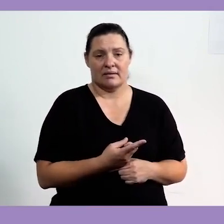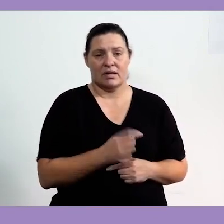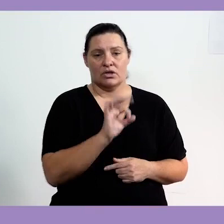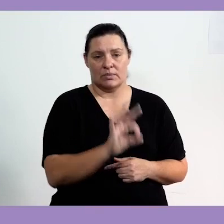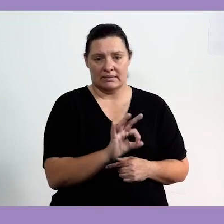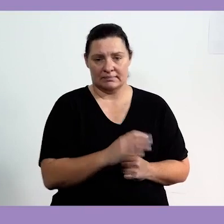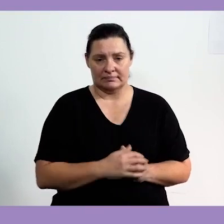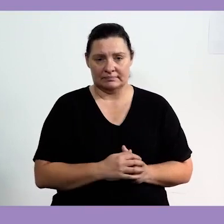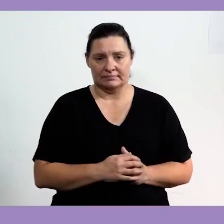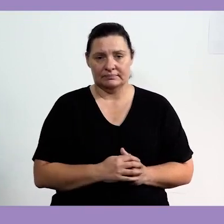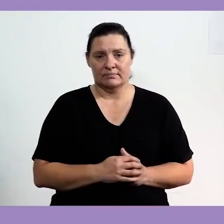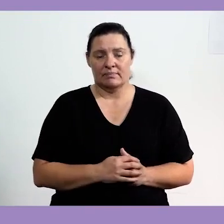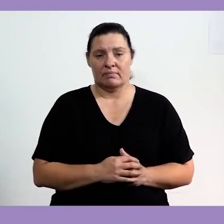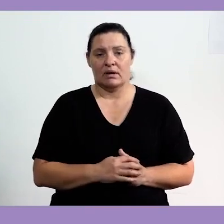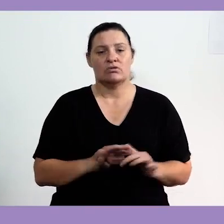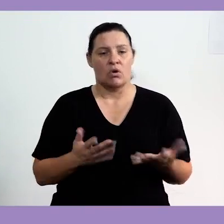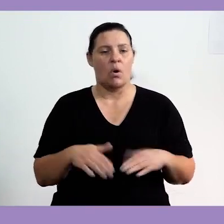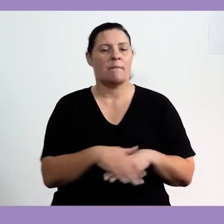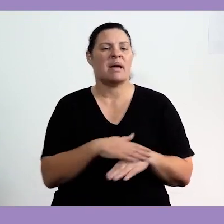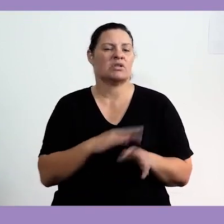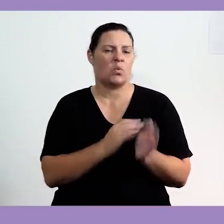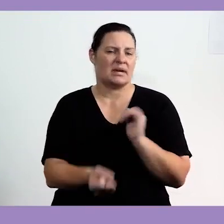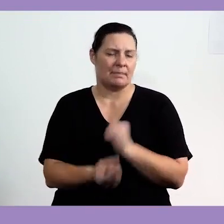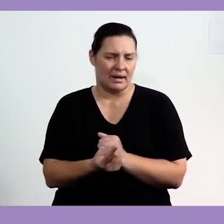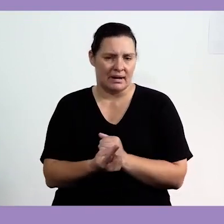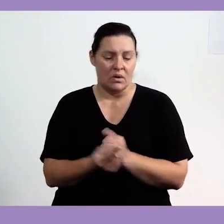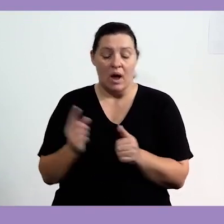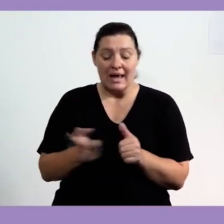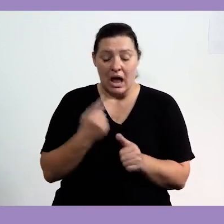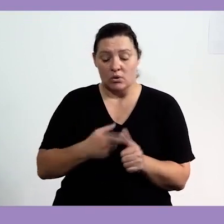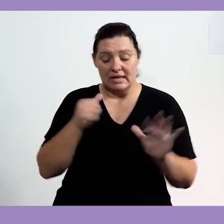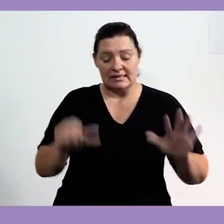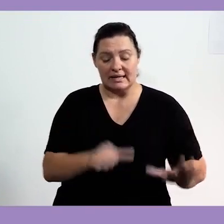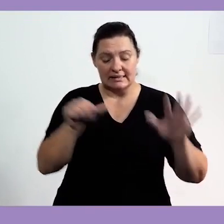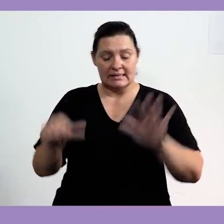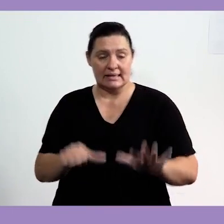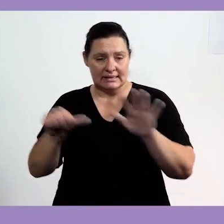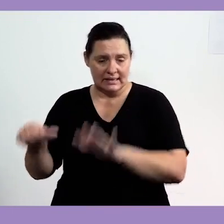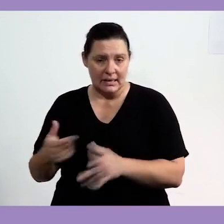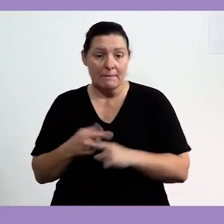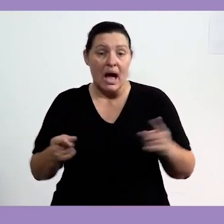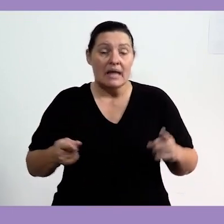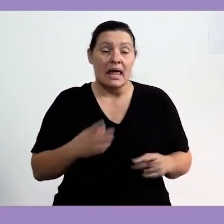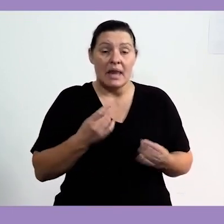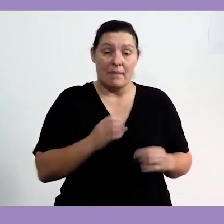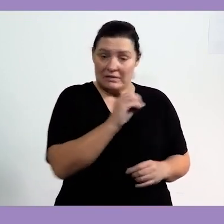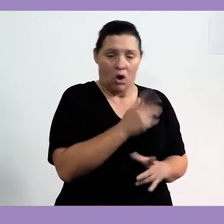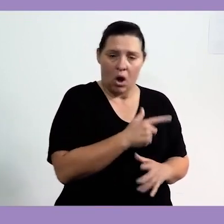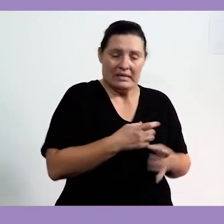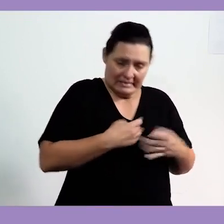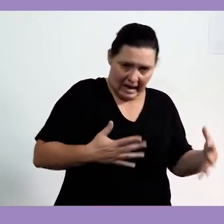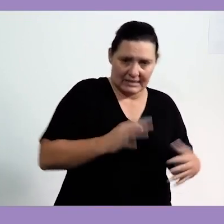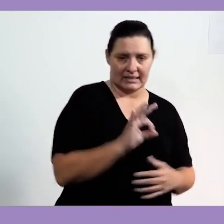at 3. So basically that is just what is happening here. We are counting in 6s, but we have started